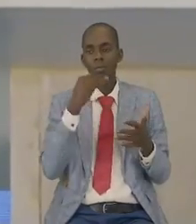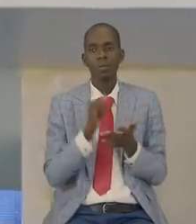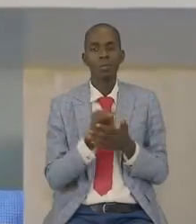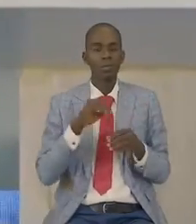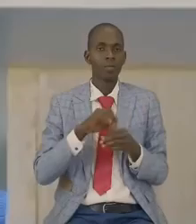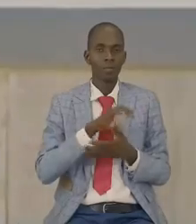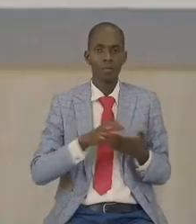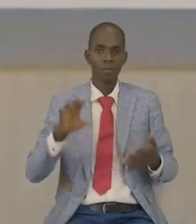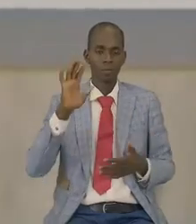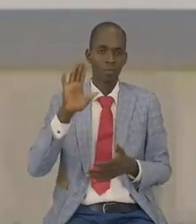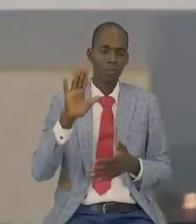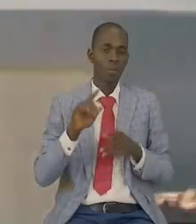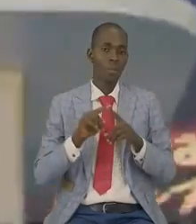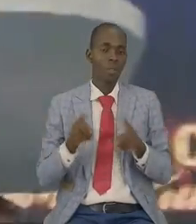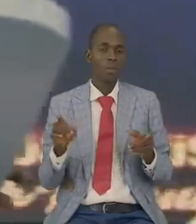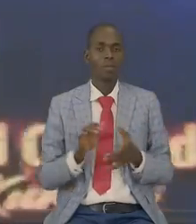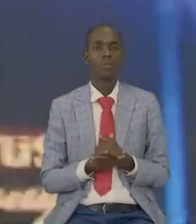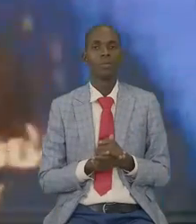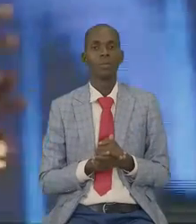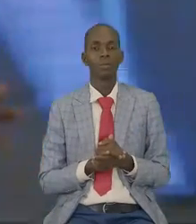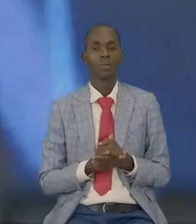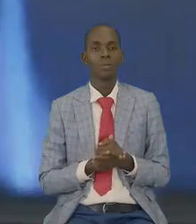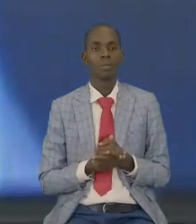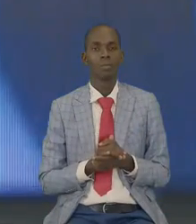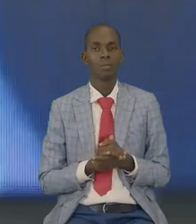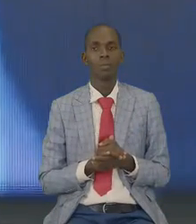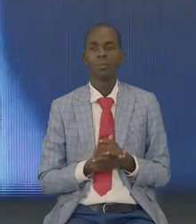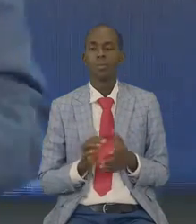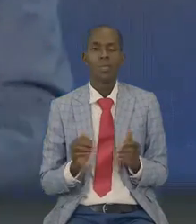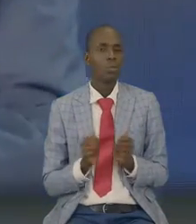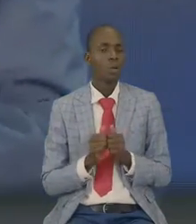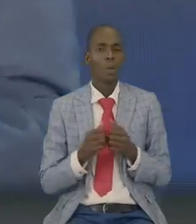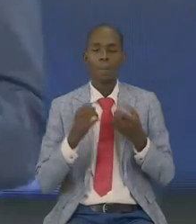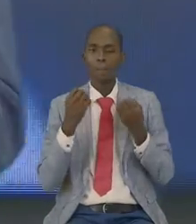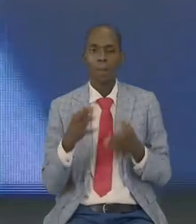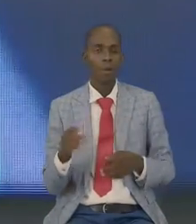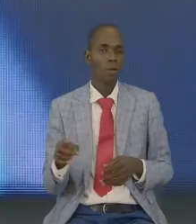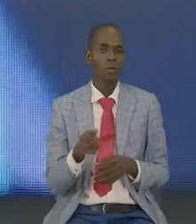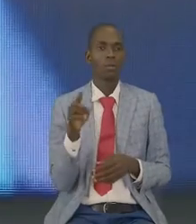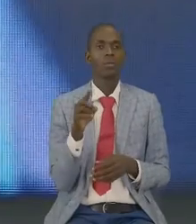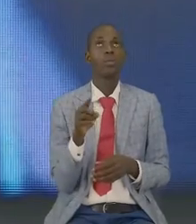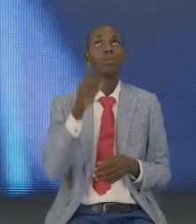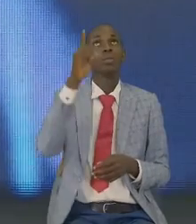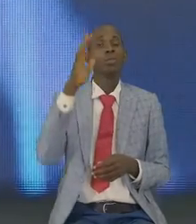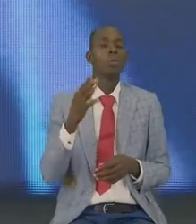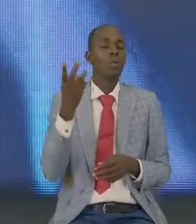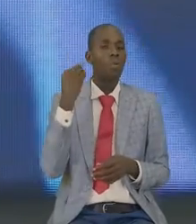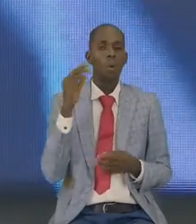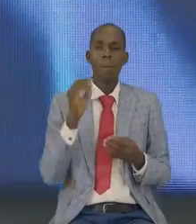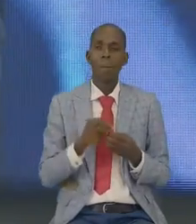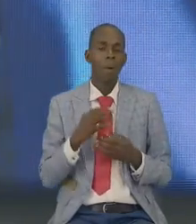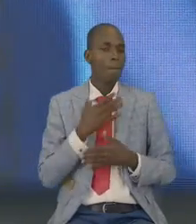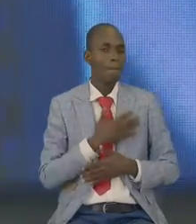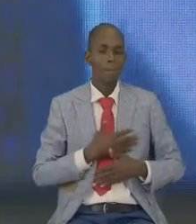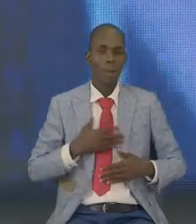5, but with many of them God was not pleased. Well